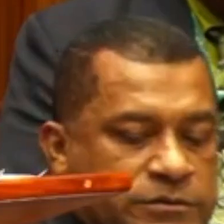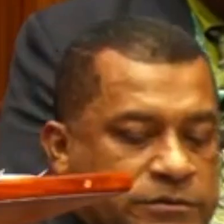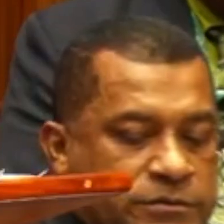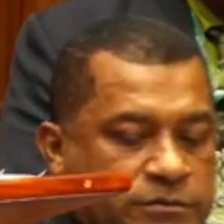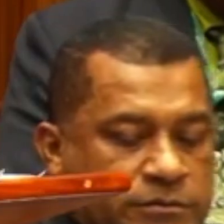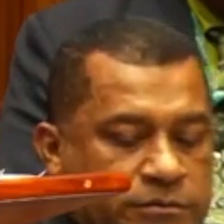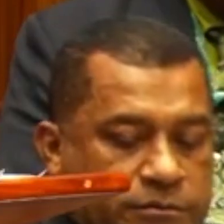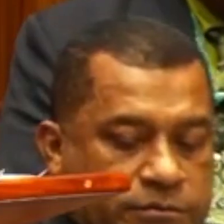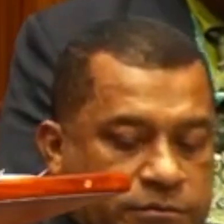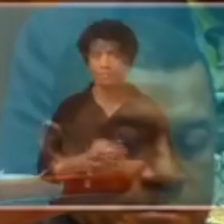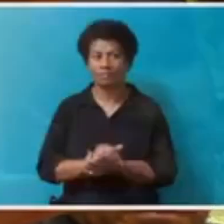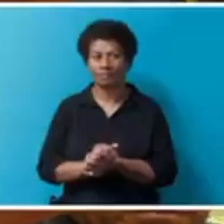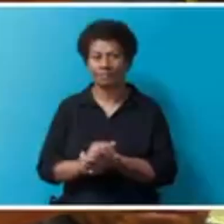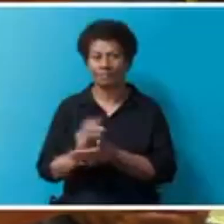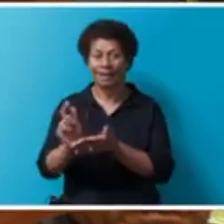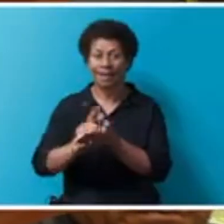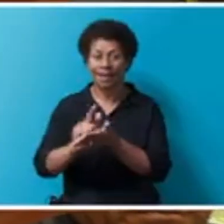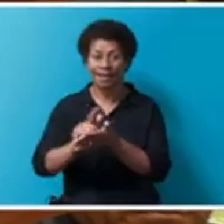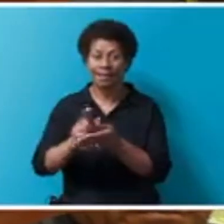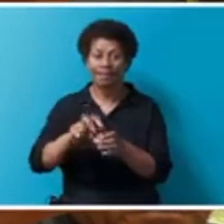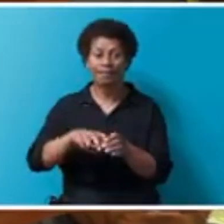later abandoned all of a sudden.